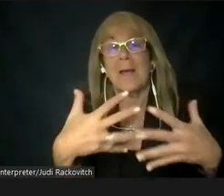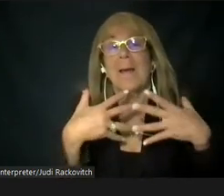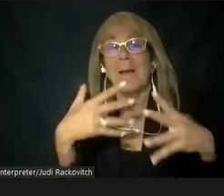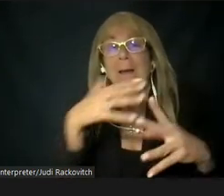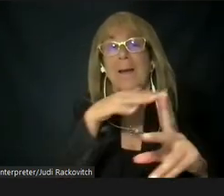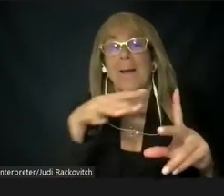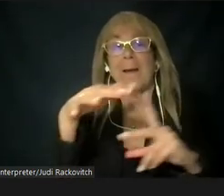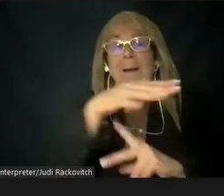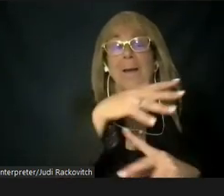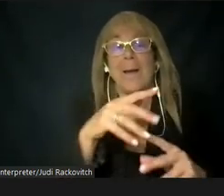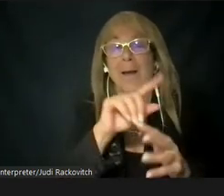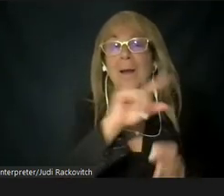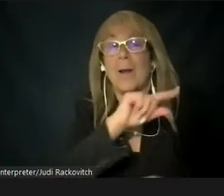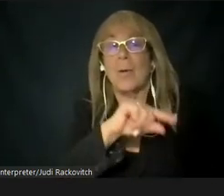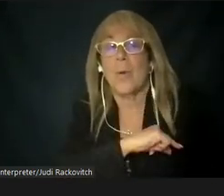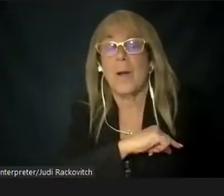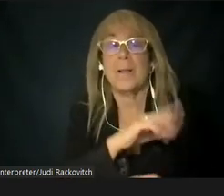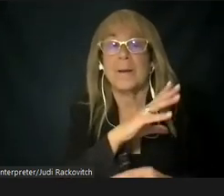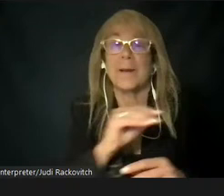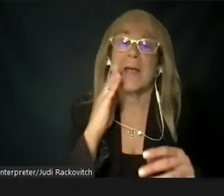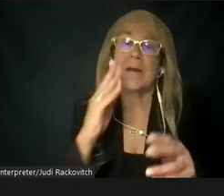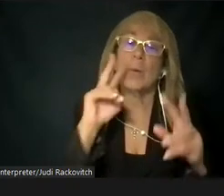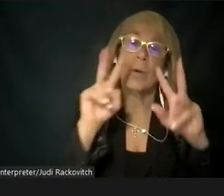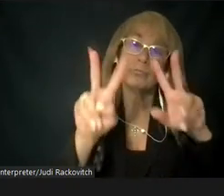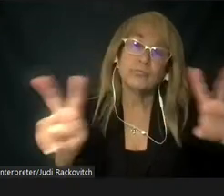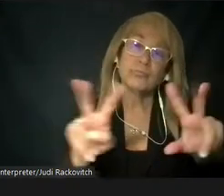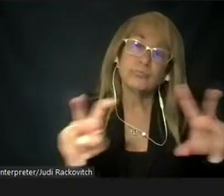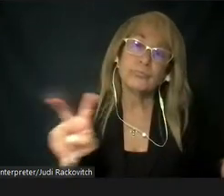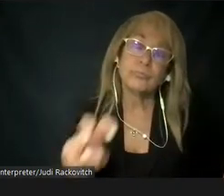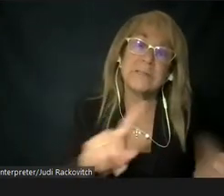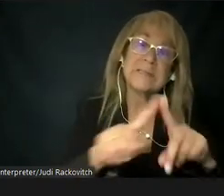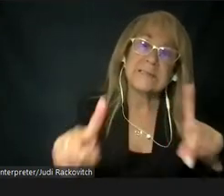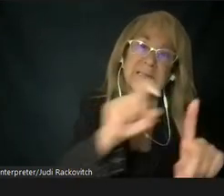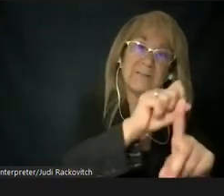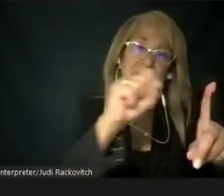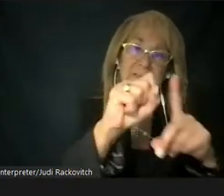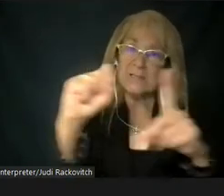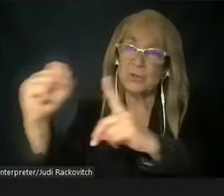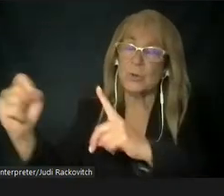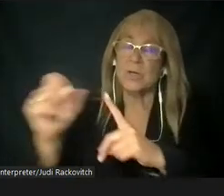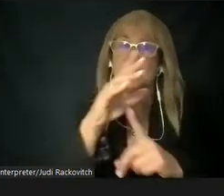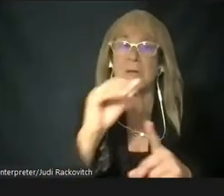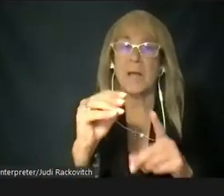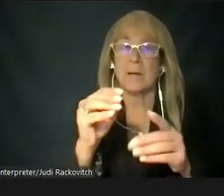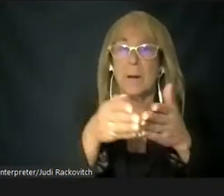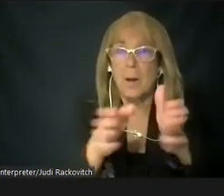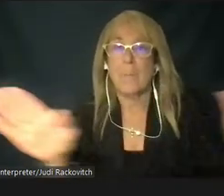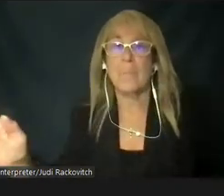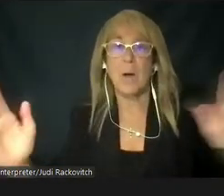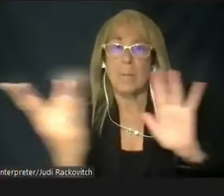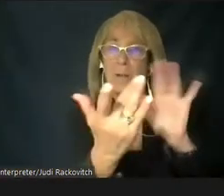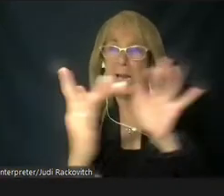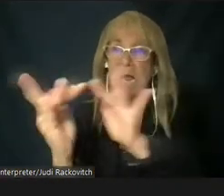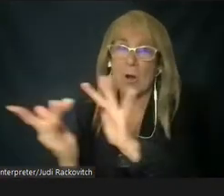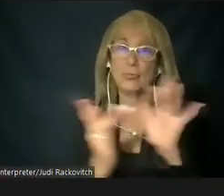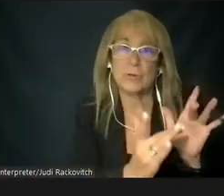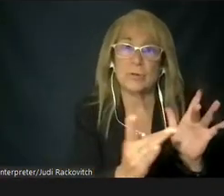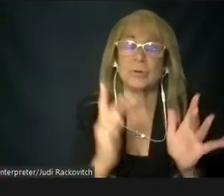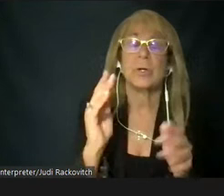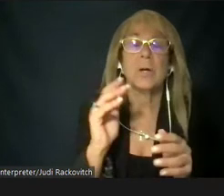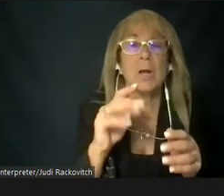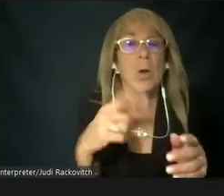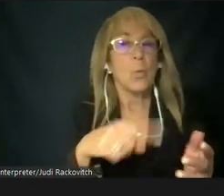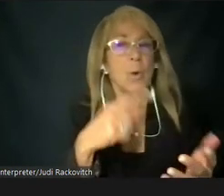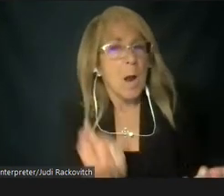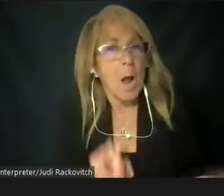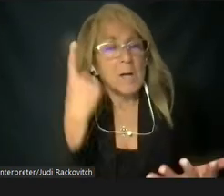environmental assessment is going to assess a range of scenarios and will be informed by robust public outreach. Studying multiple scenarios ensures that we understand the